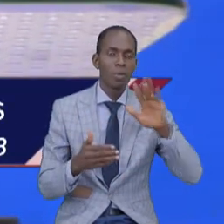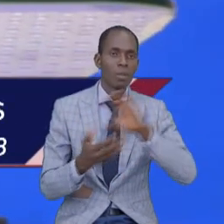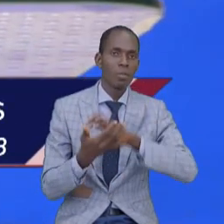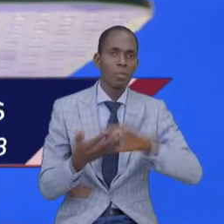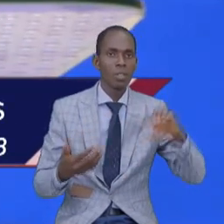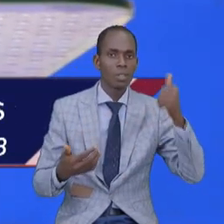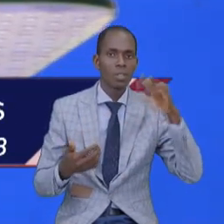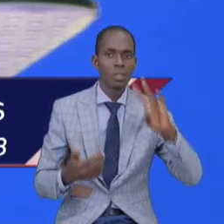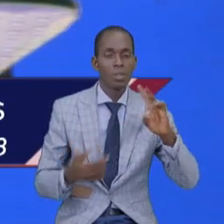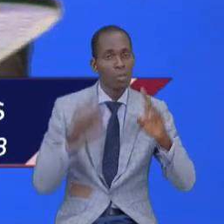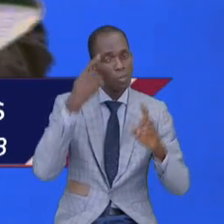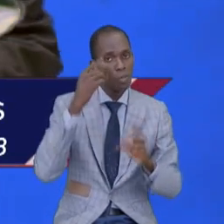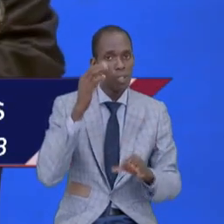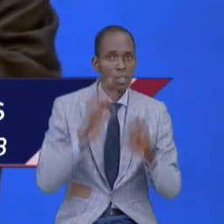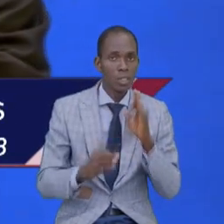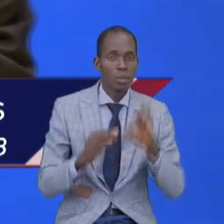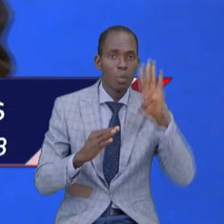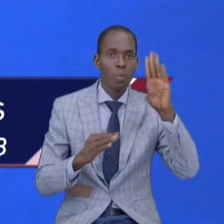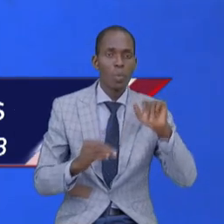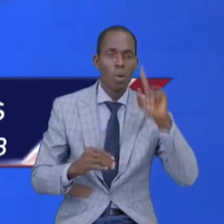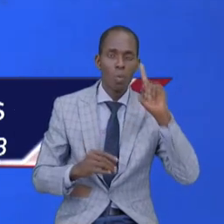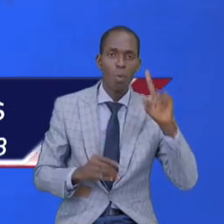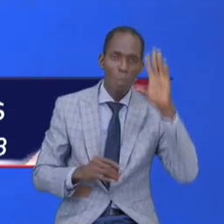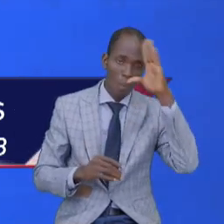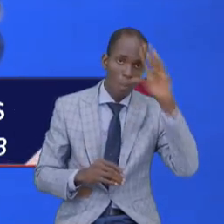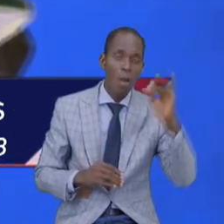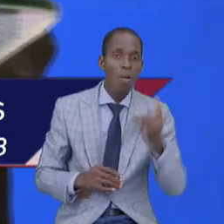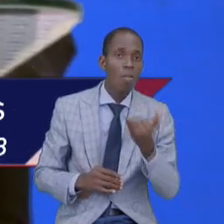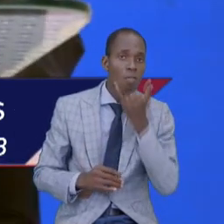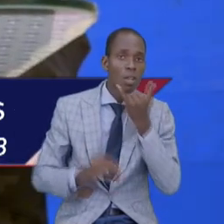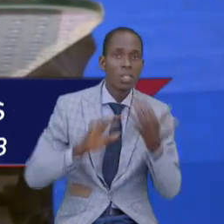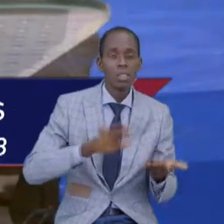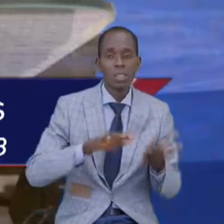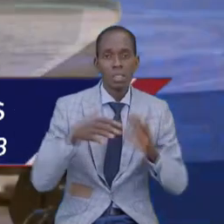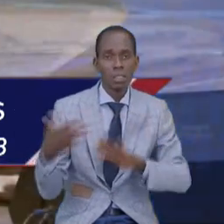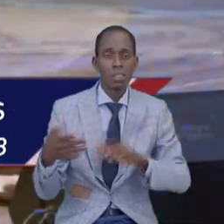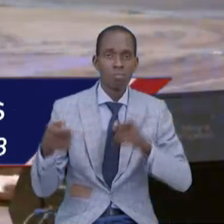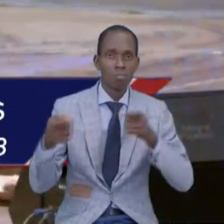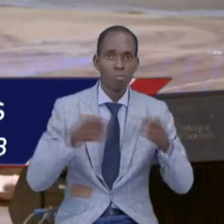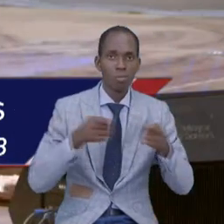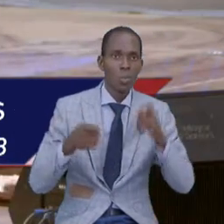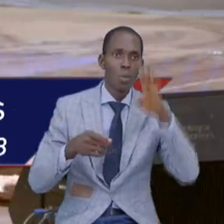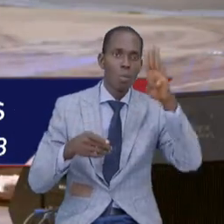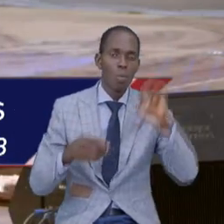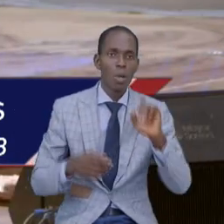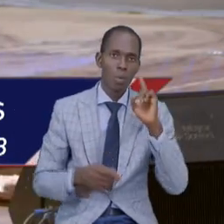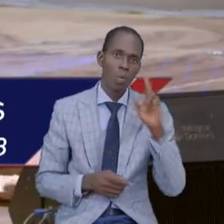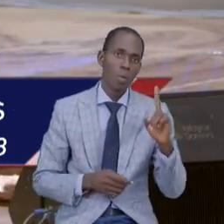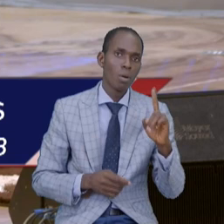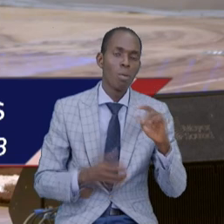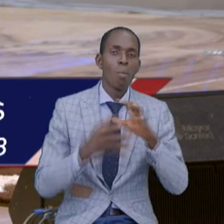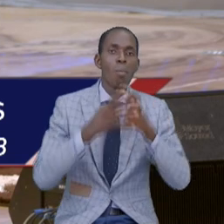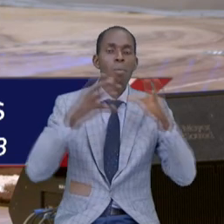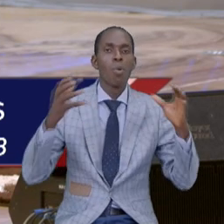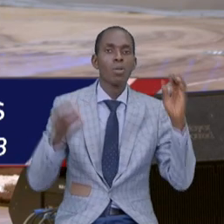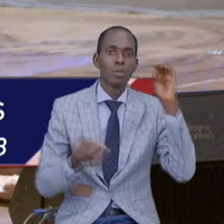For if by one man's offense death reigned by one, much